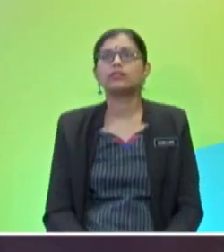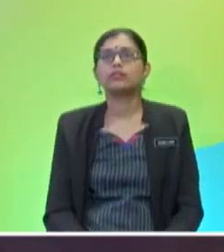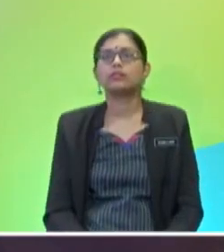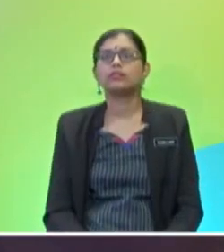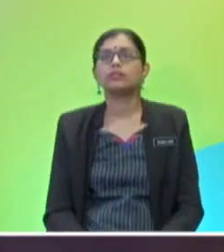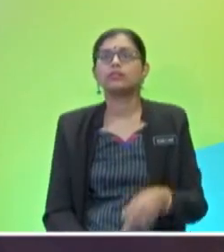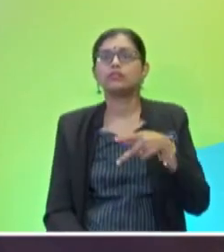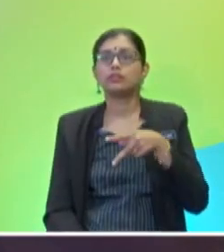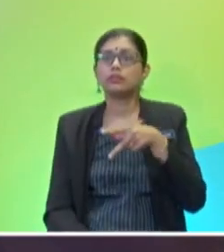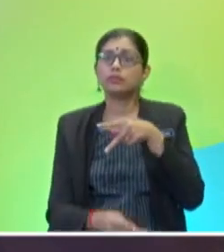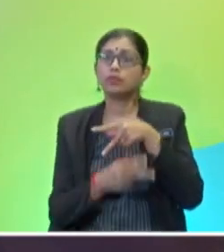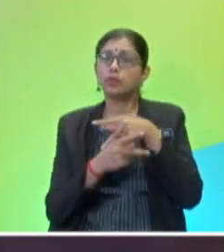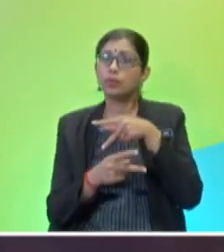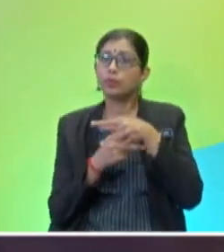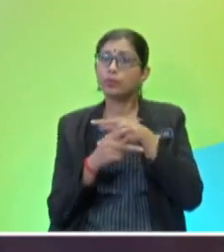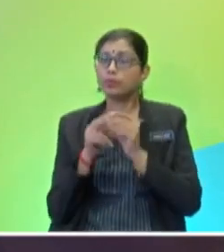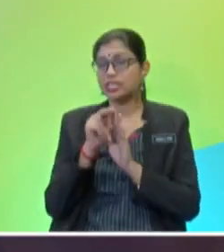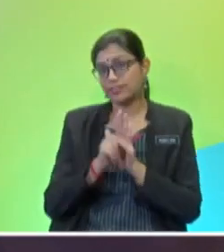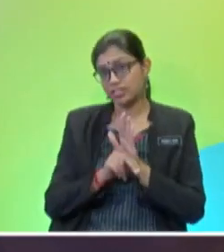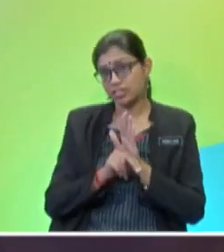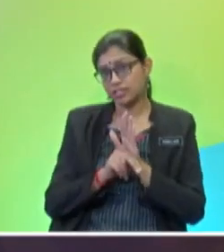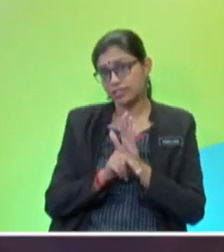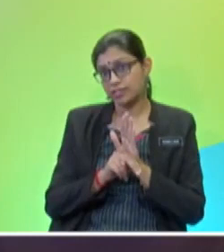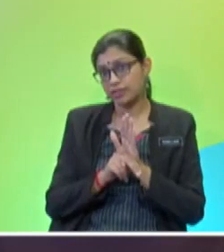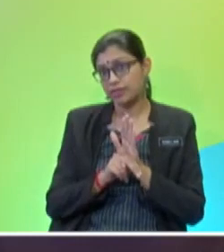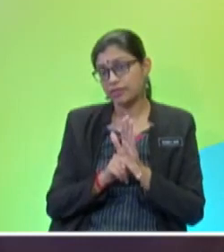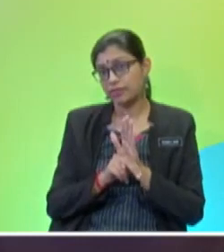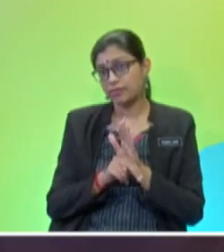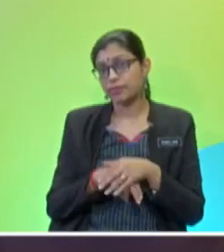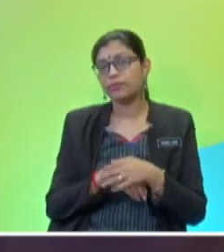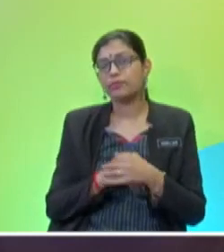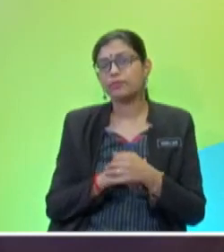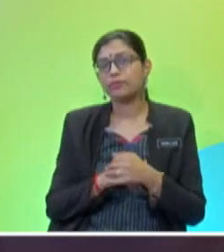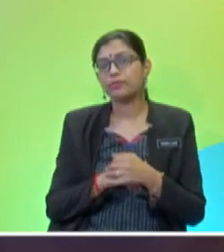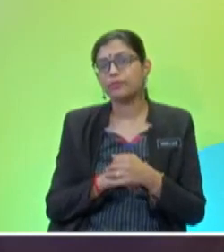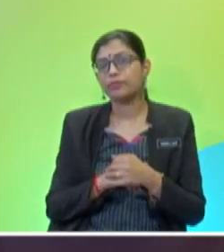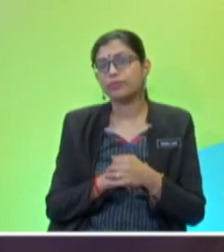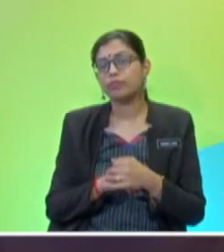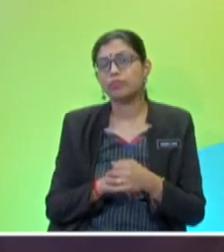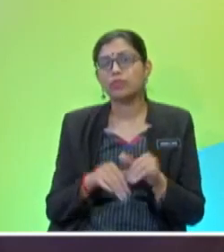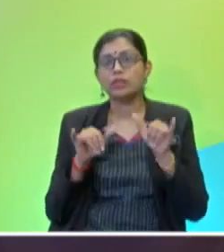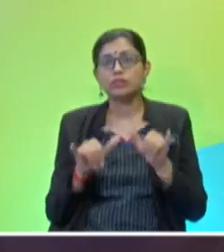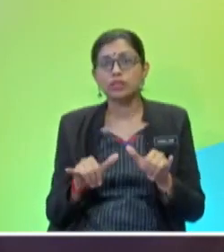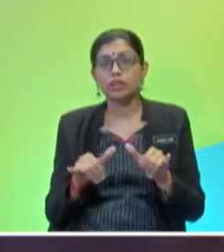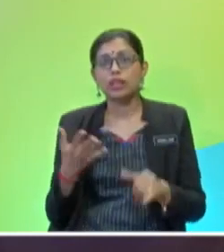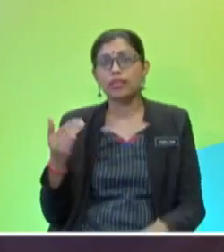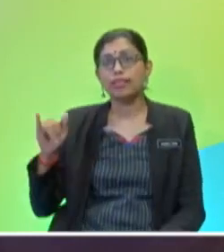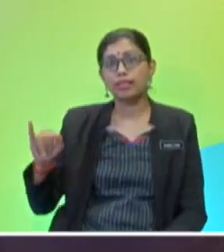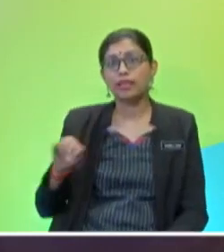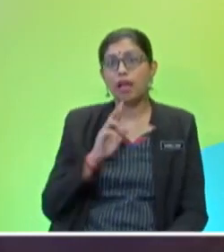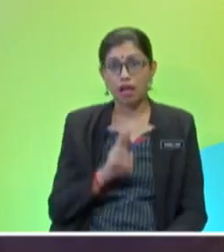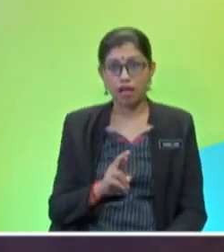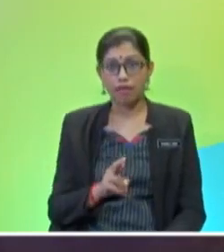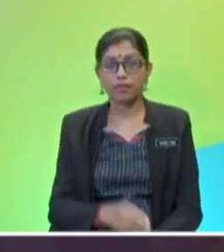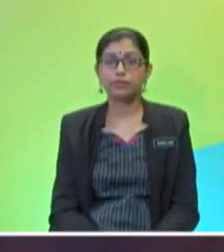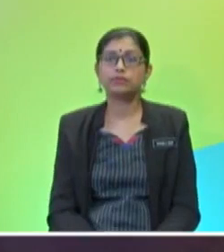Preservation is ensuring that they are always, remain as they are. Keeping. Keeping,